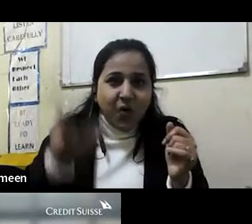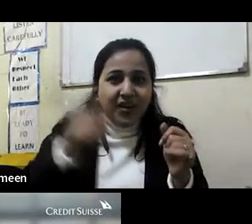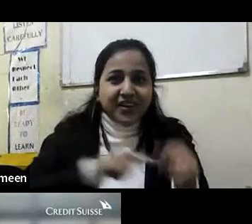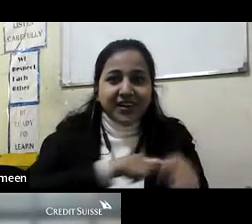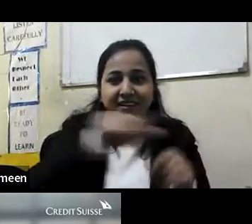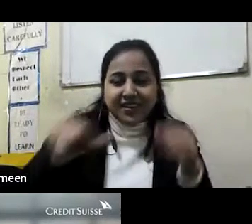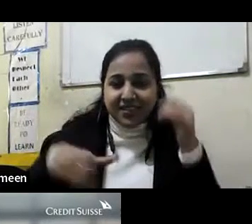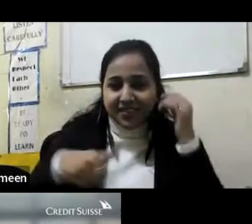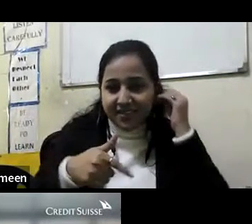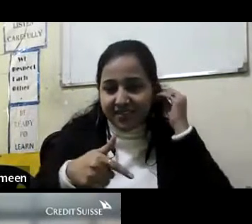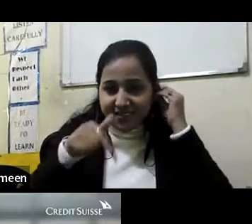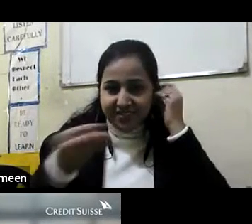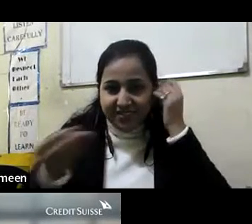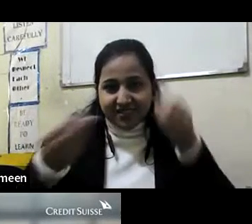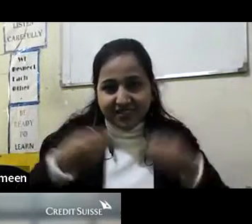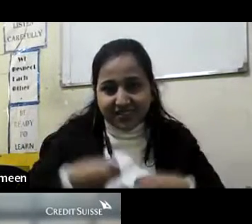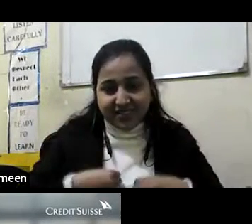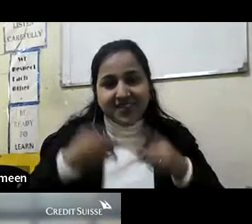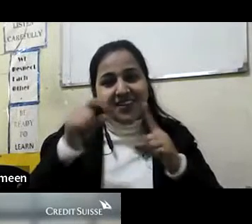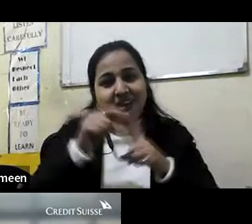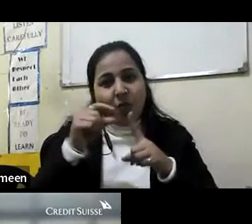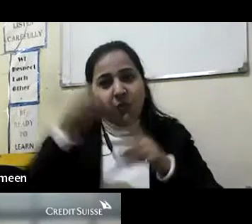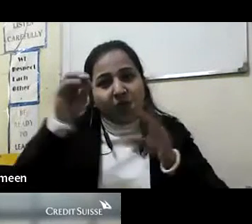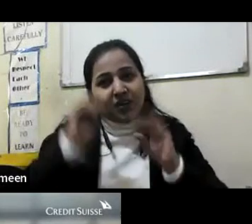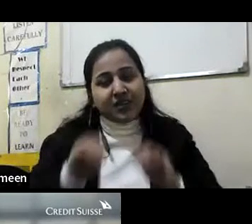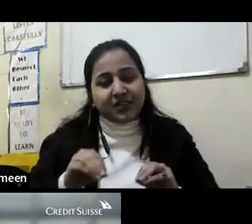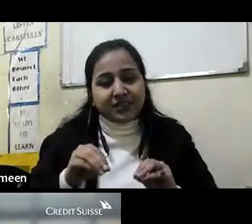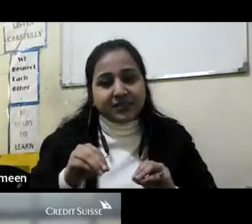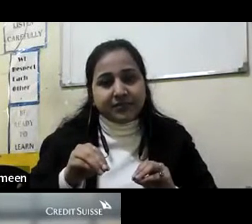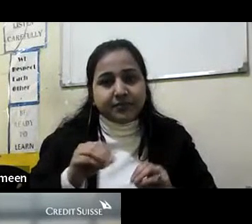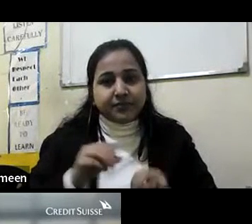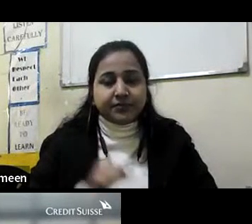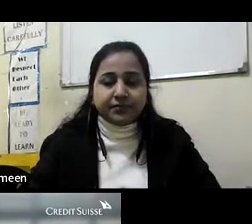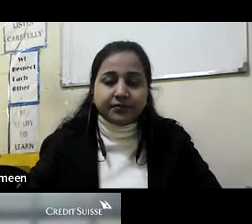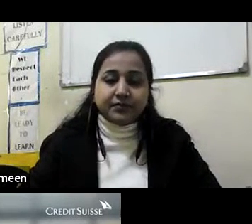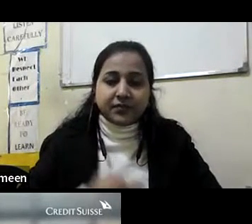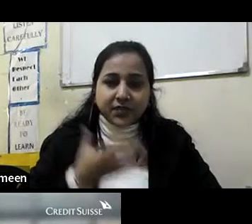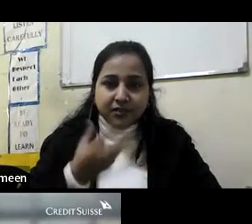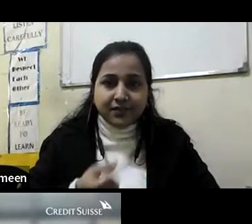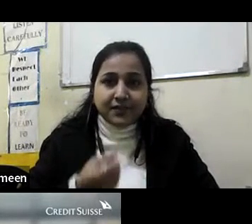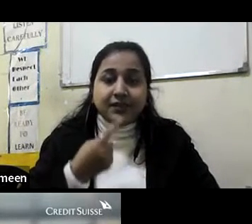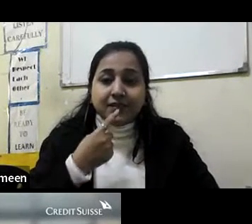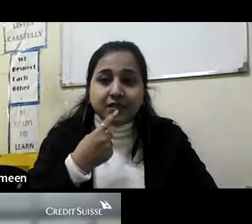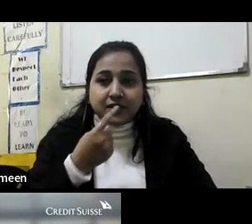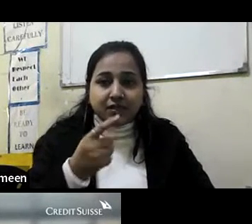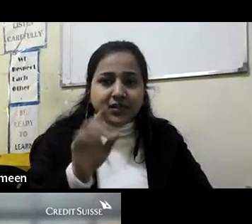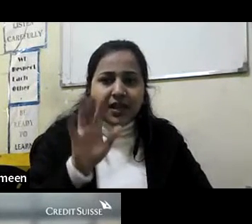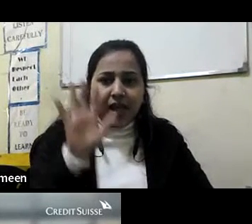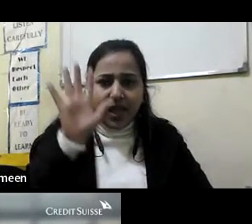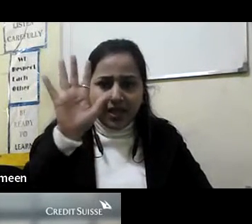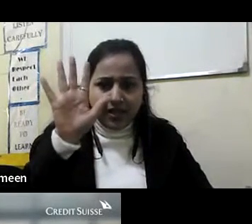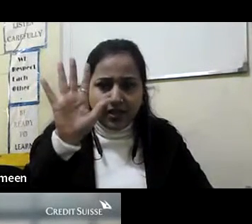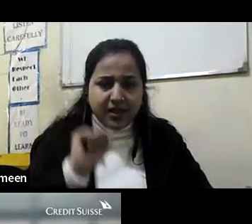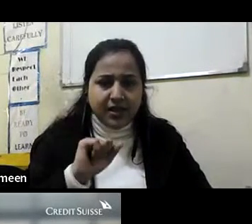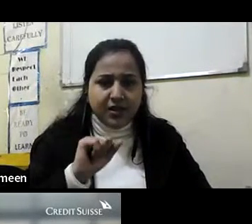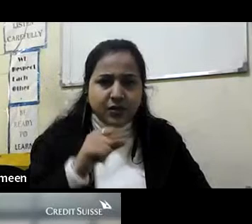and thanks for this opportunity to speak. Before I speak, I see a hand raised by Mr. Ranjan